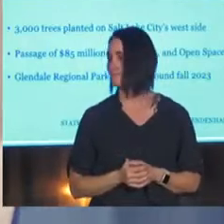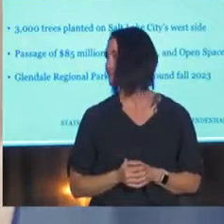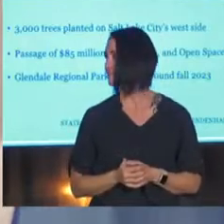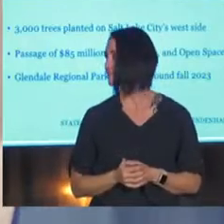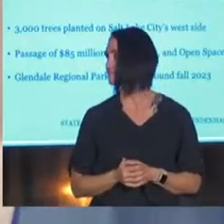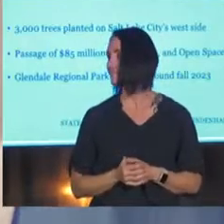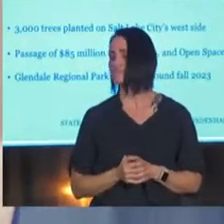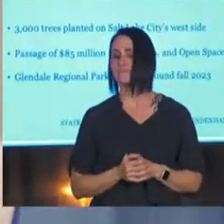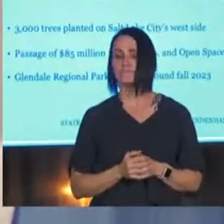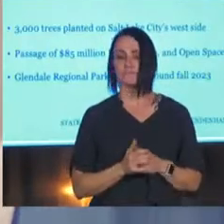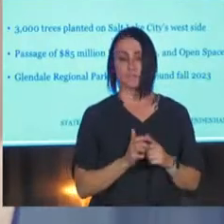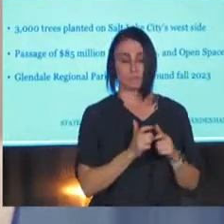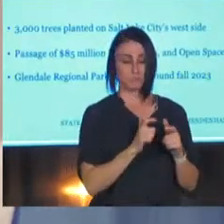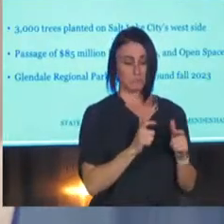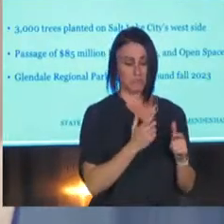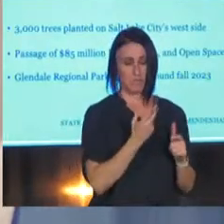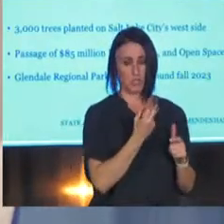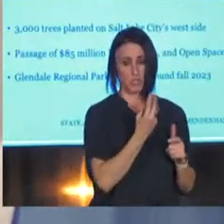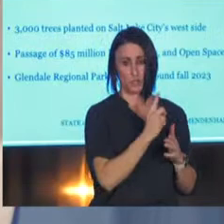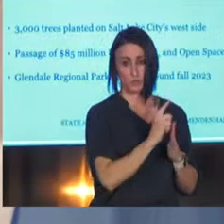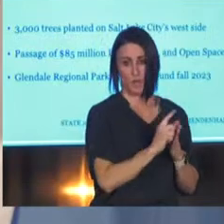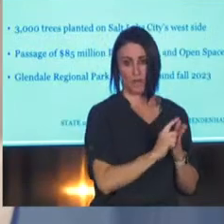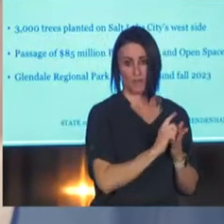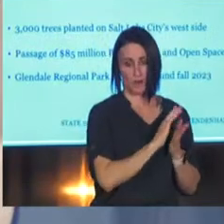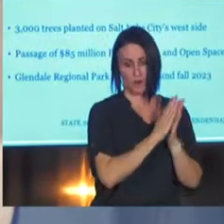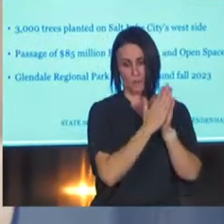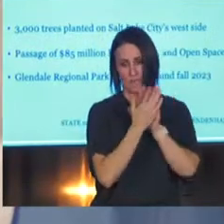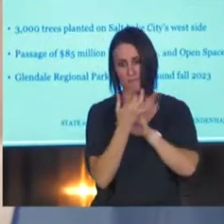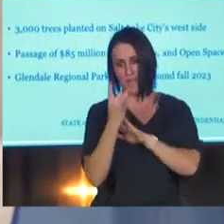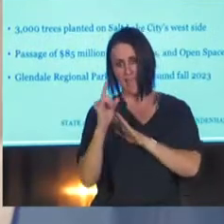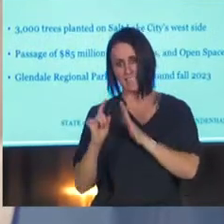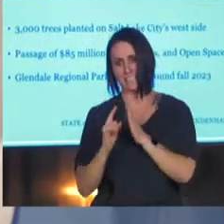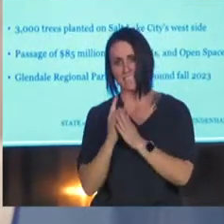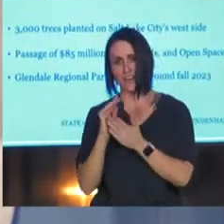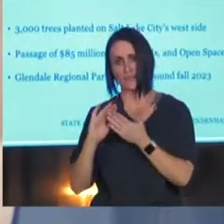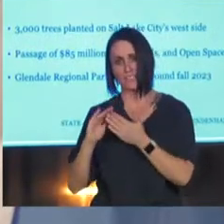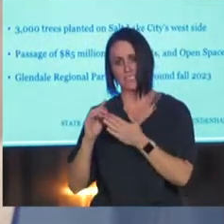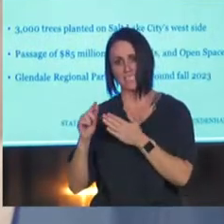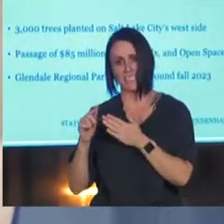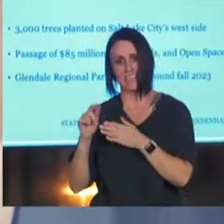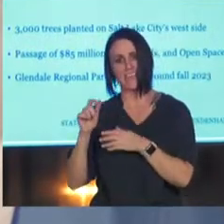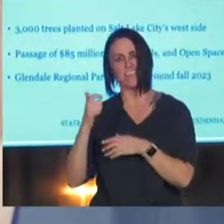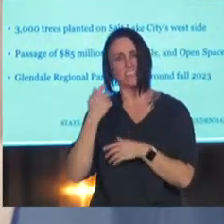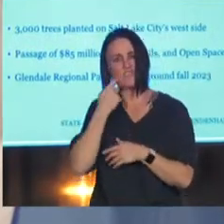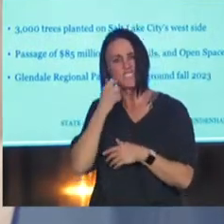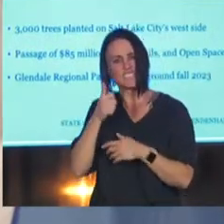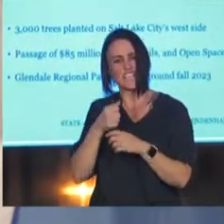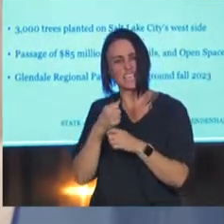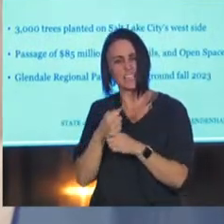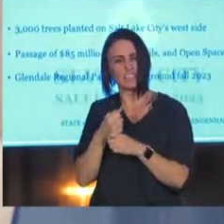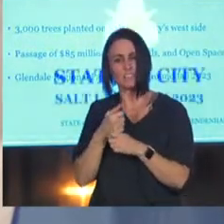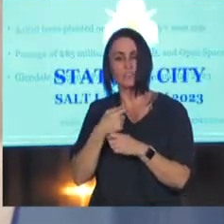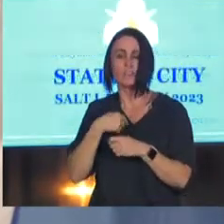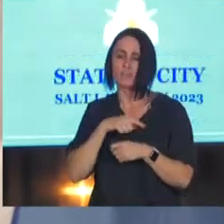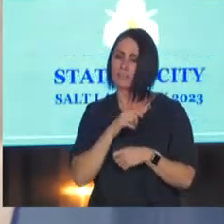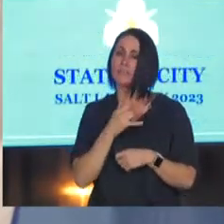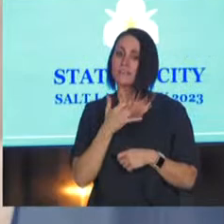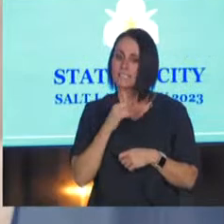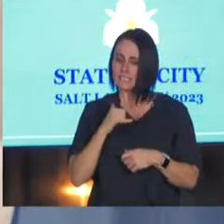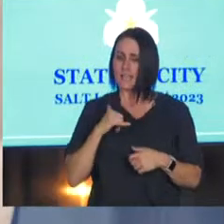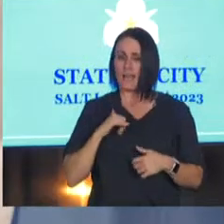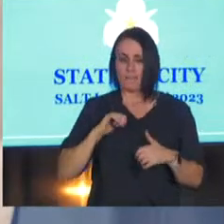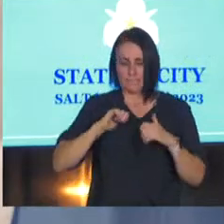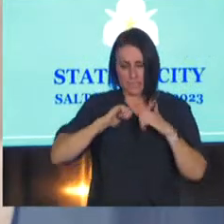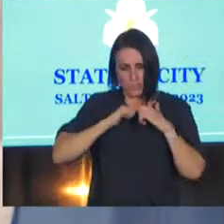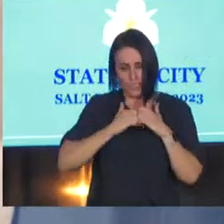As we've grown from a 12-hour to an 18-hour city over the last decade, we have not been immune to the serious challenges